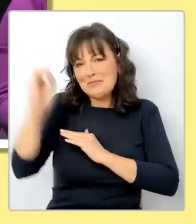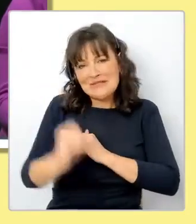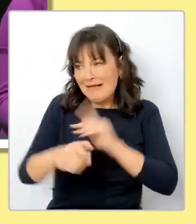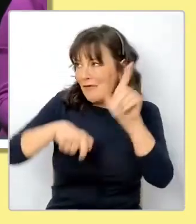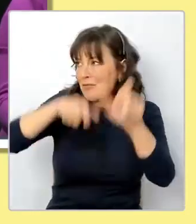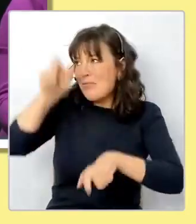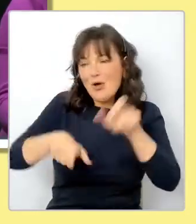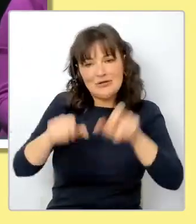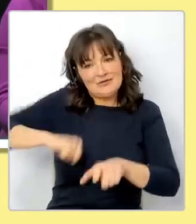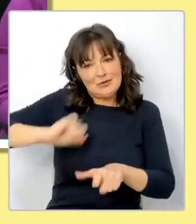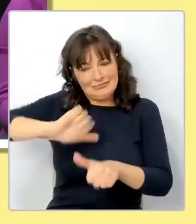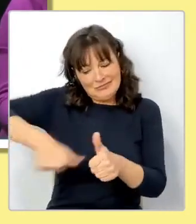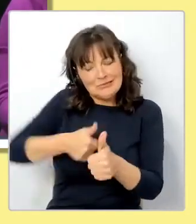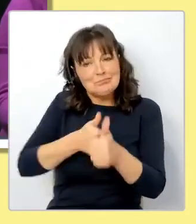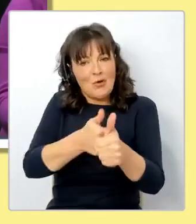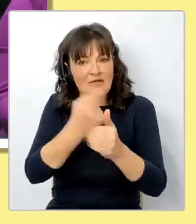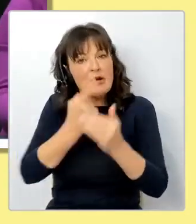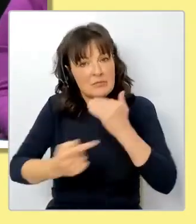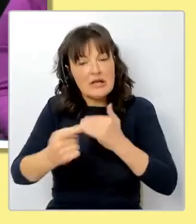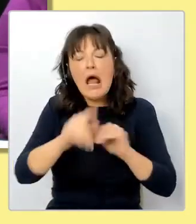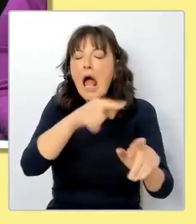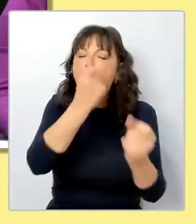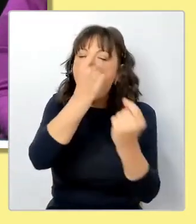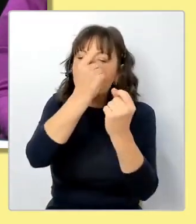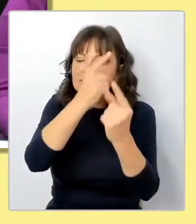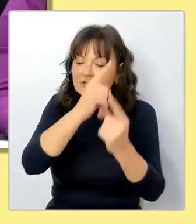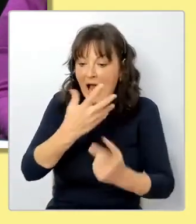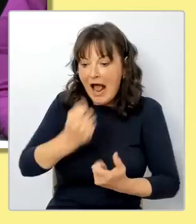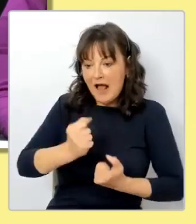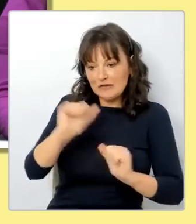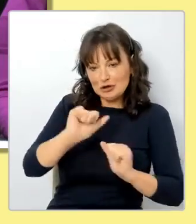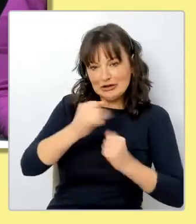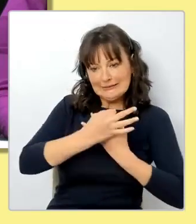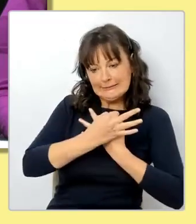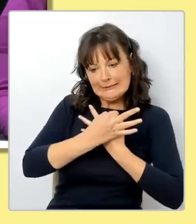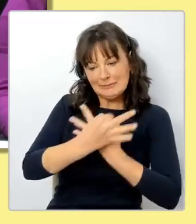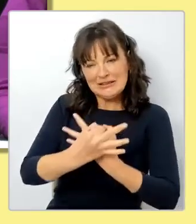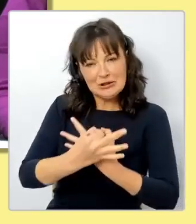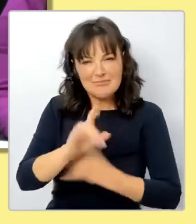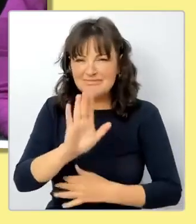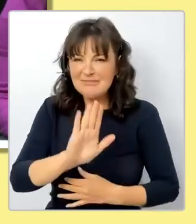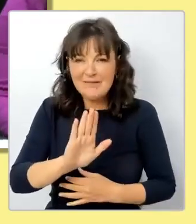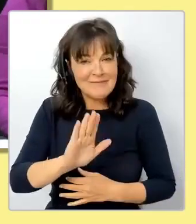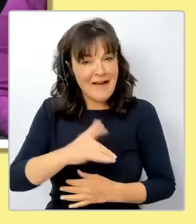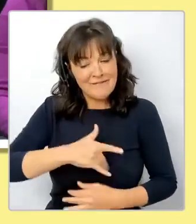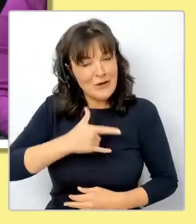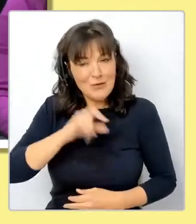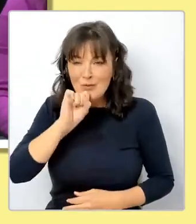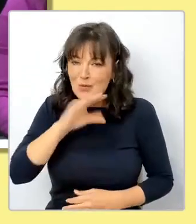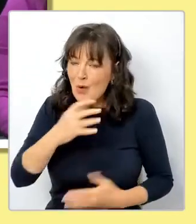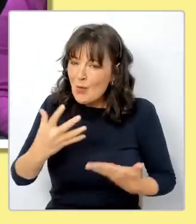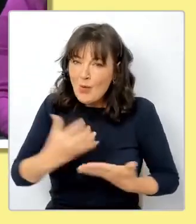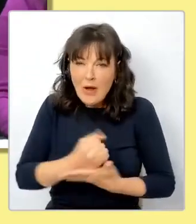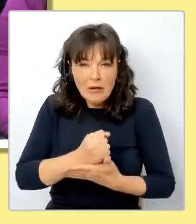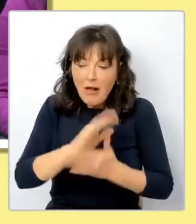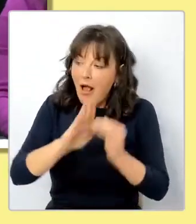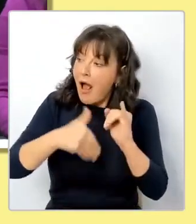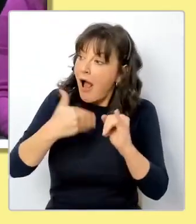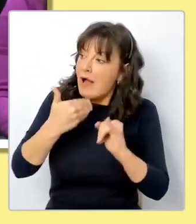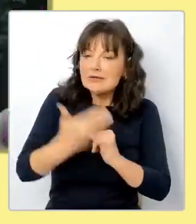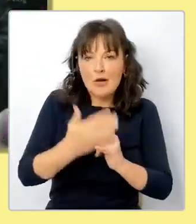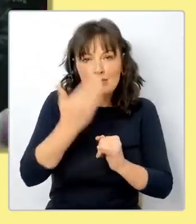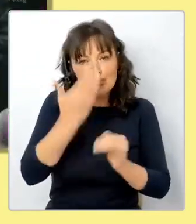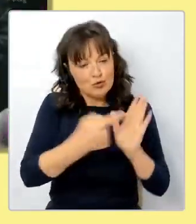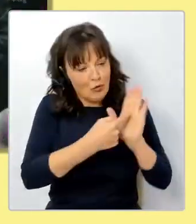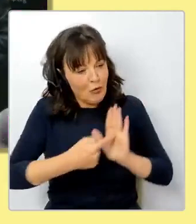I accept the temptation is absolutely there, but we will not win our independence unless we can demonstrate that popular support is behind